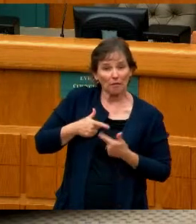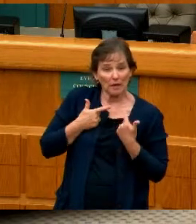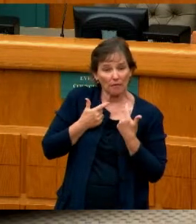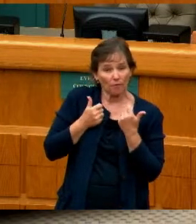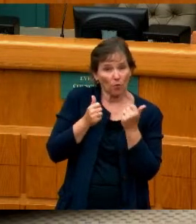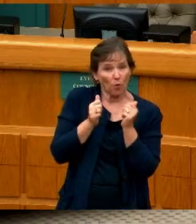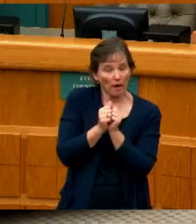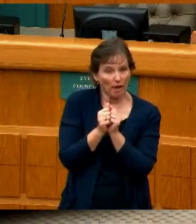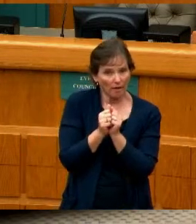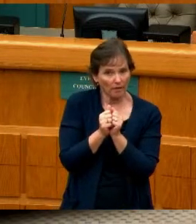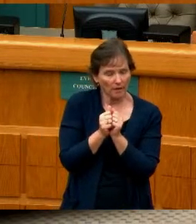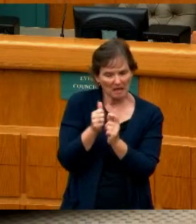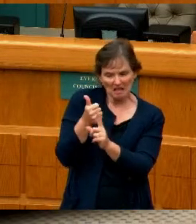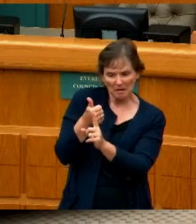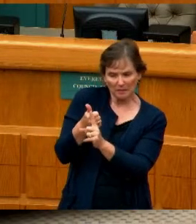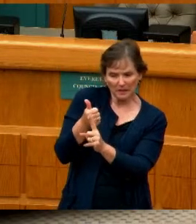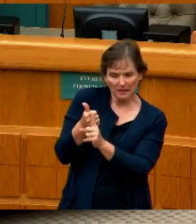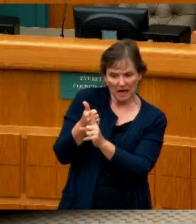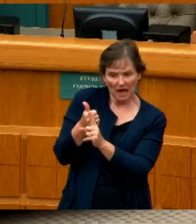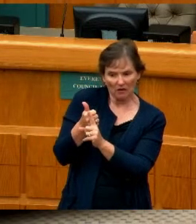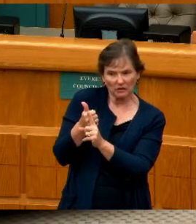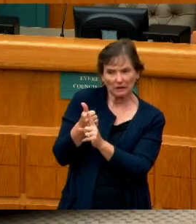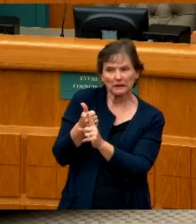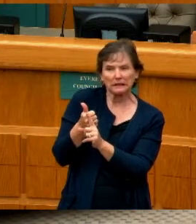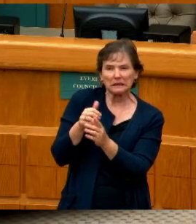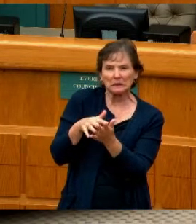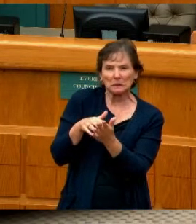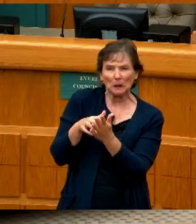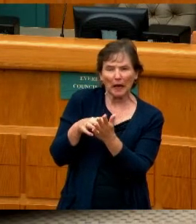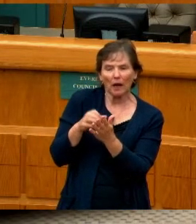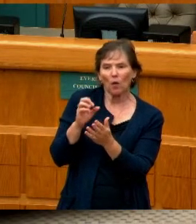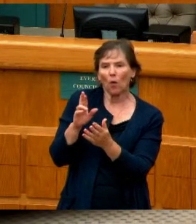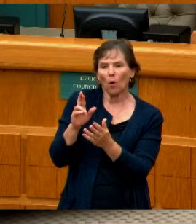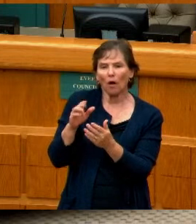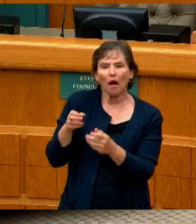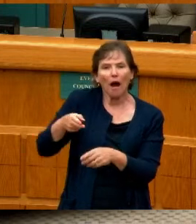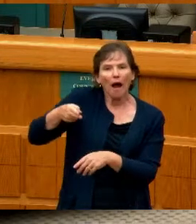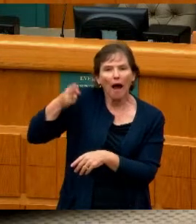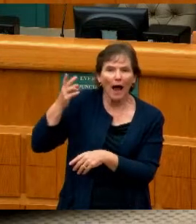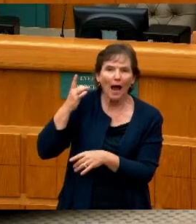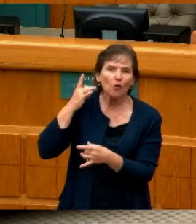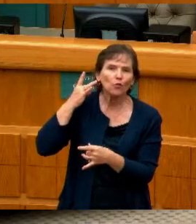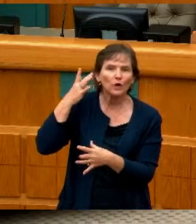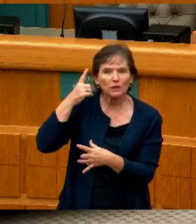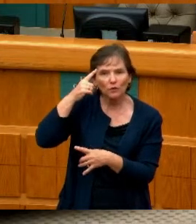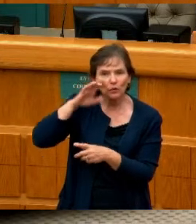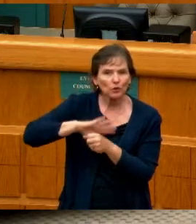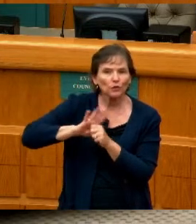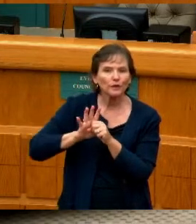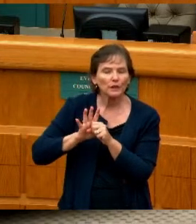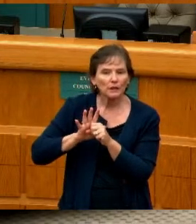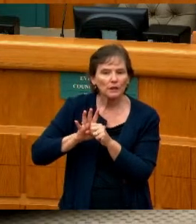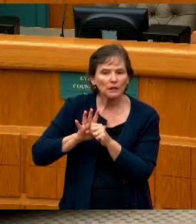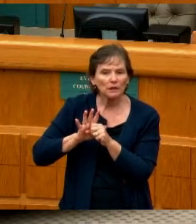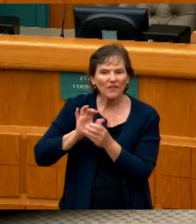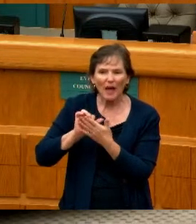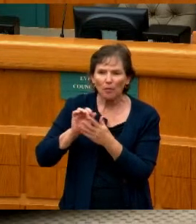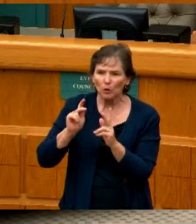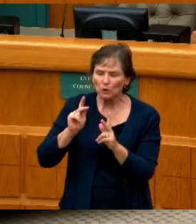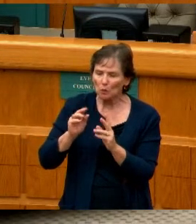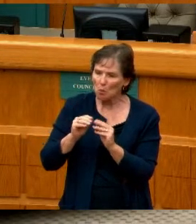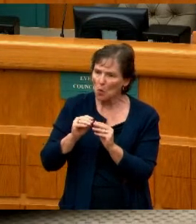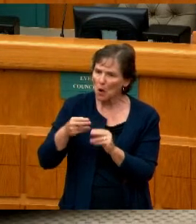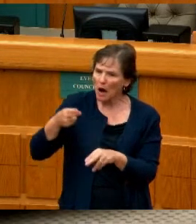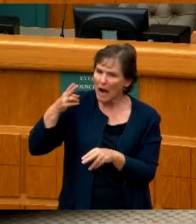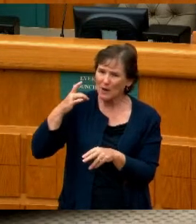lives with you that's a vulnerable population member. So if you're celebrating Thanksgiving and someone around your